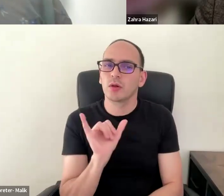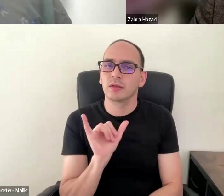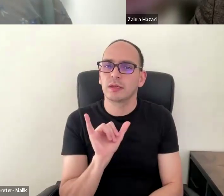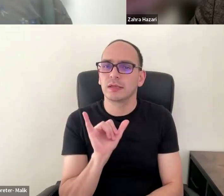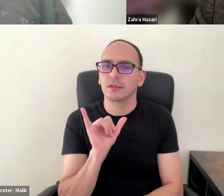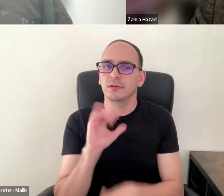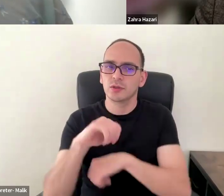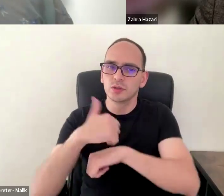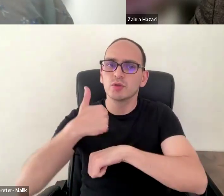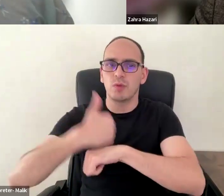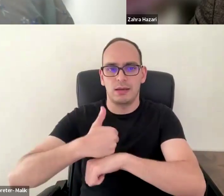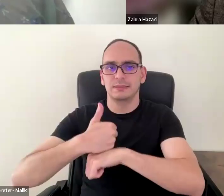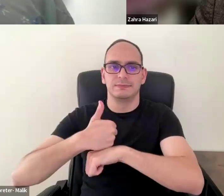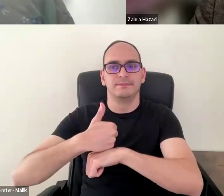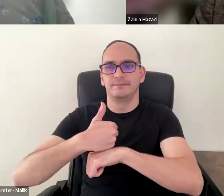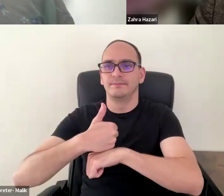construct those,